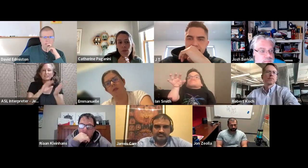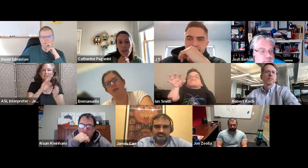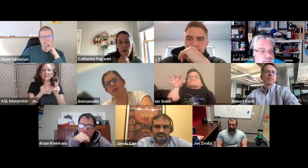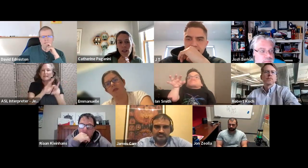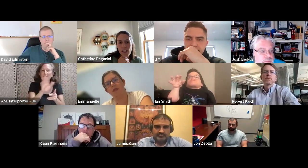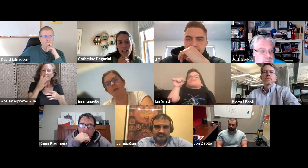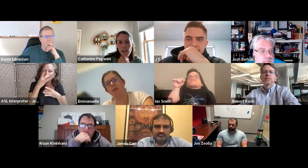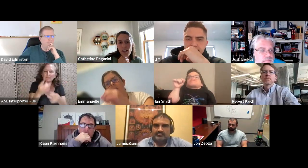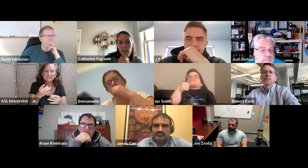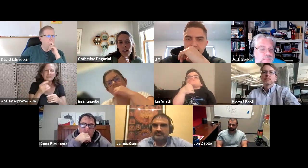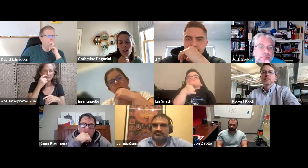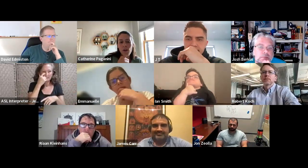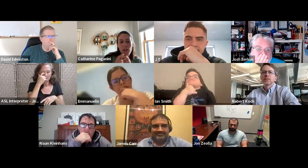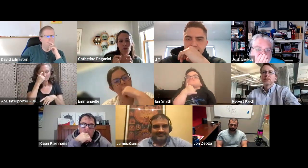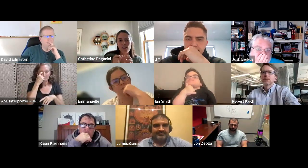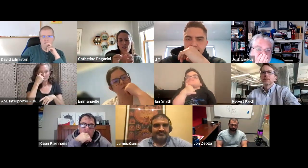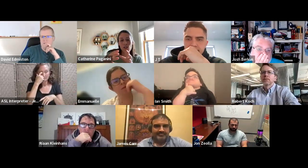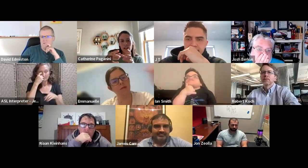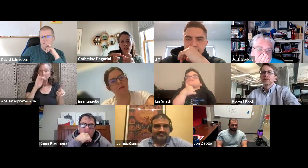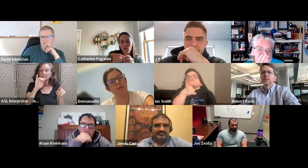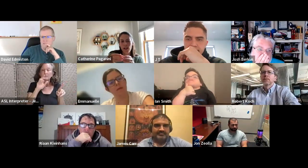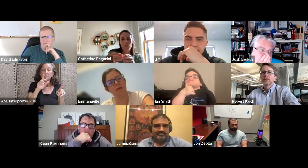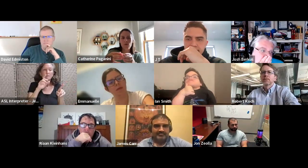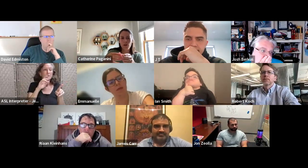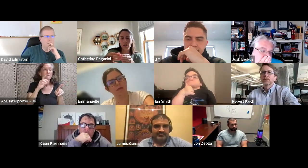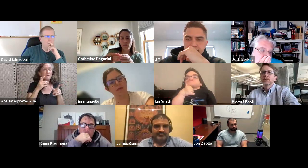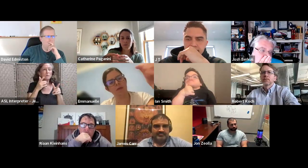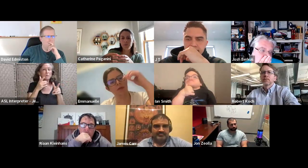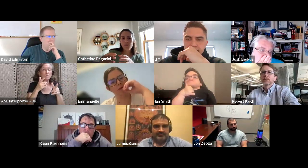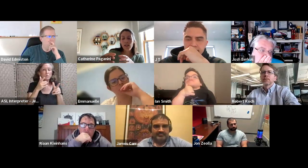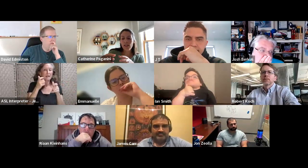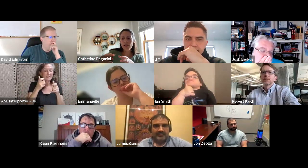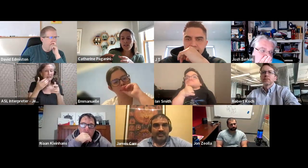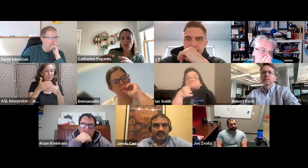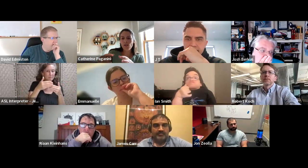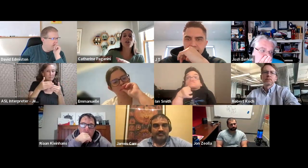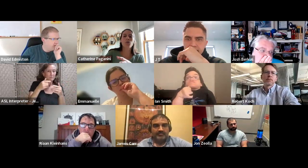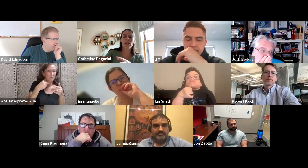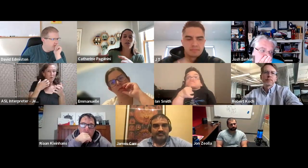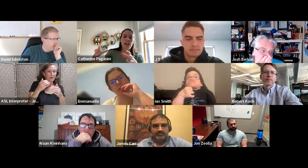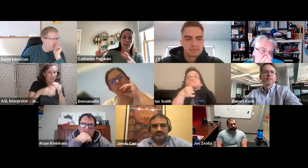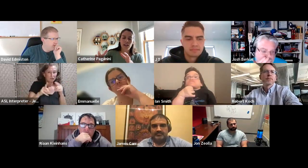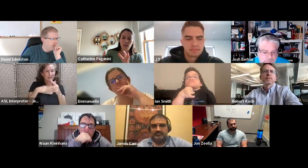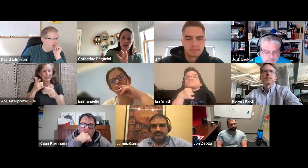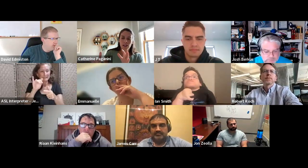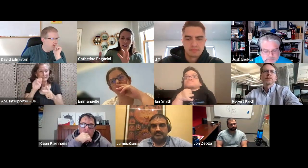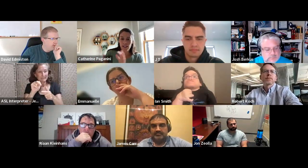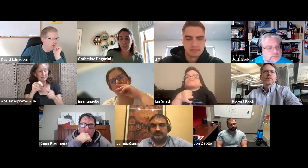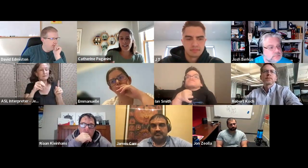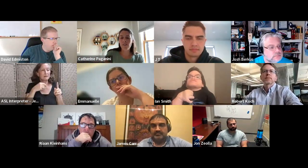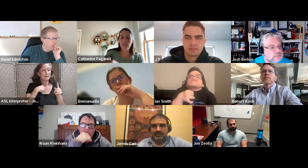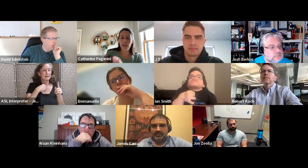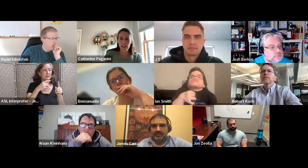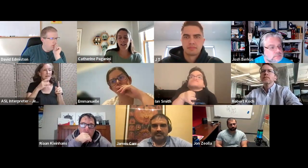more feasible, I would think, Ian wants to say, just like one quickly before, is to start with, okay,